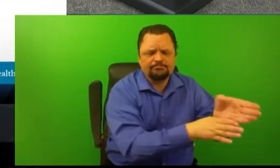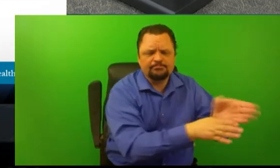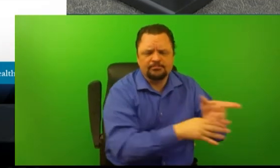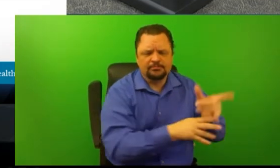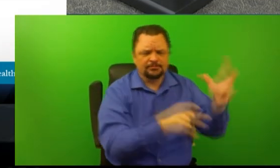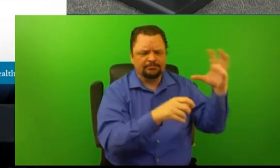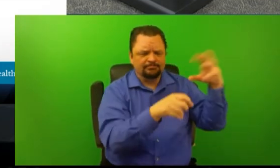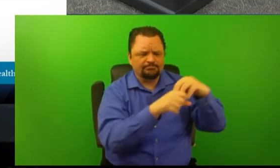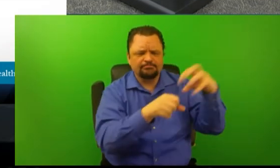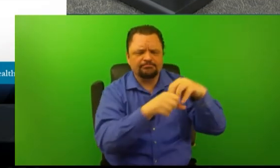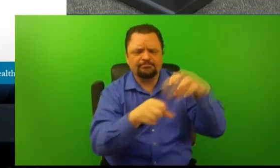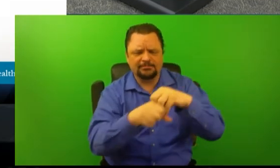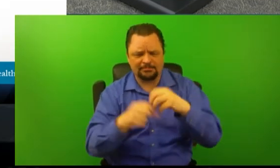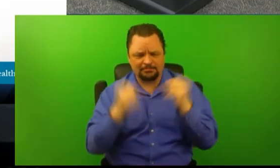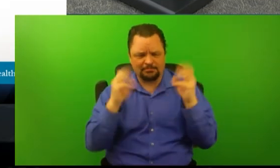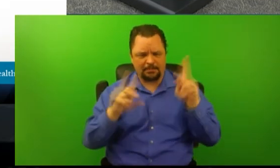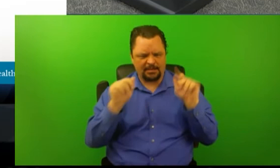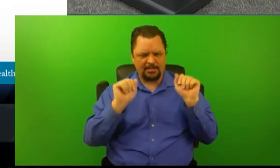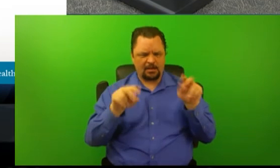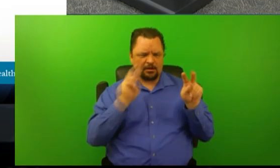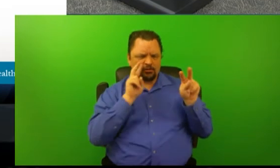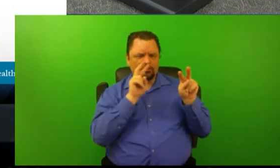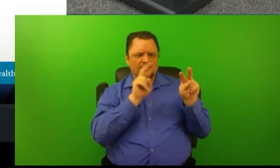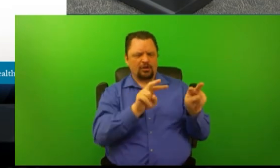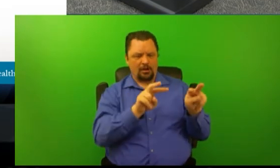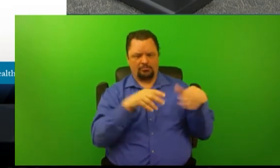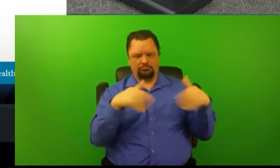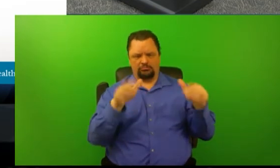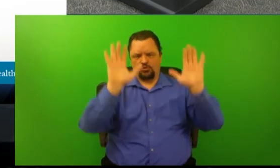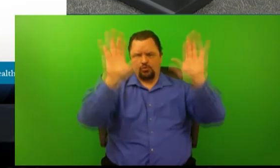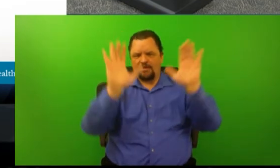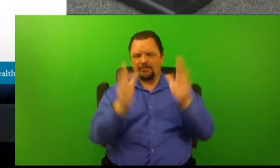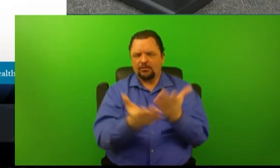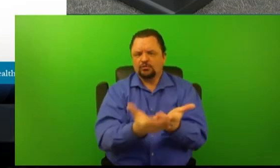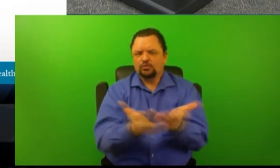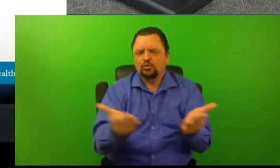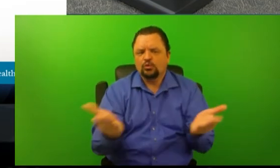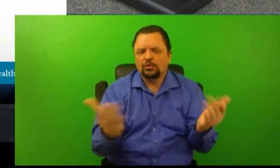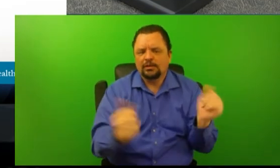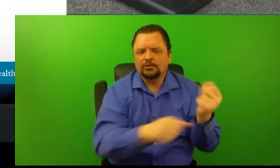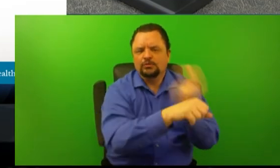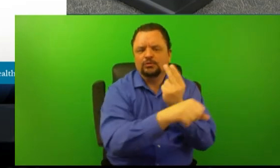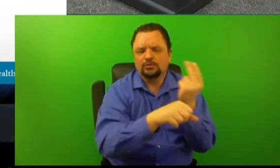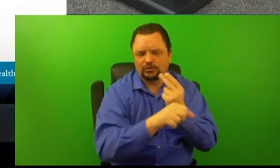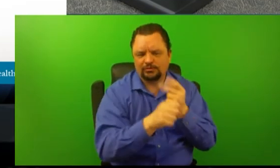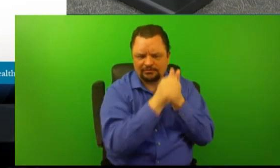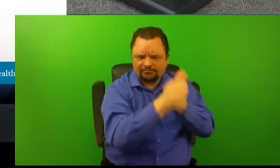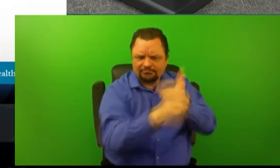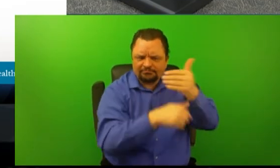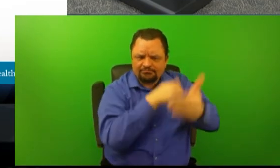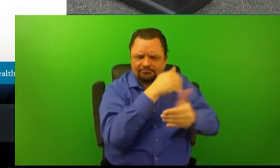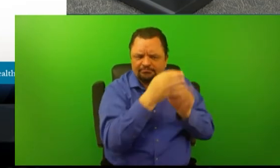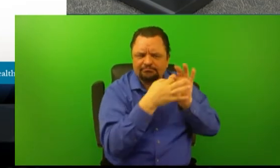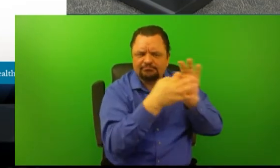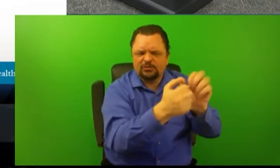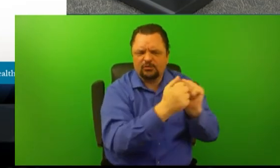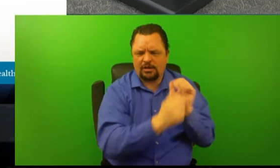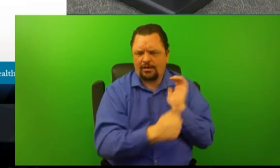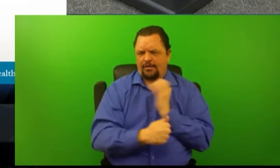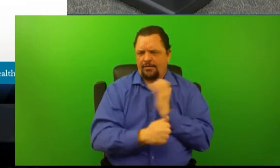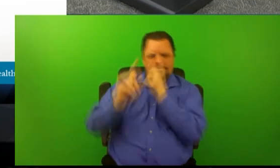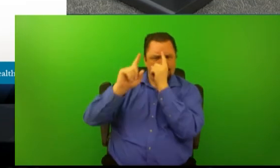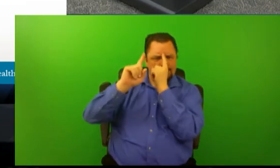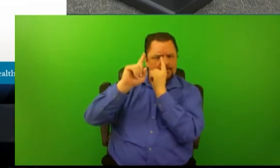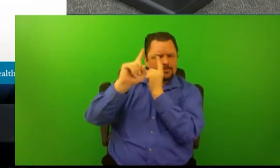us to track our progress related to our goal areas. I did want to mention, as we move toward updating our CHA and our